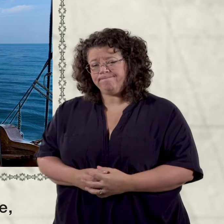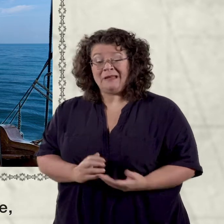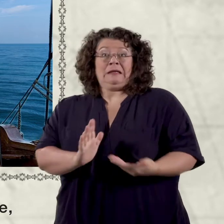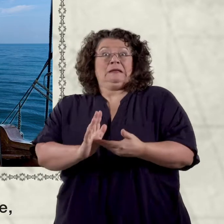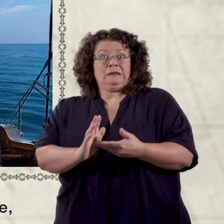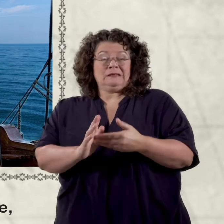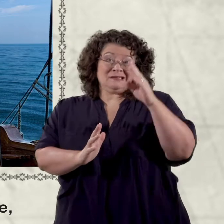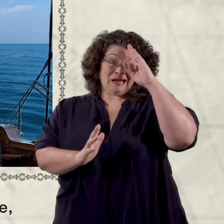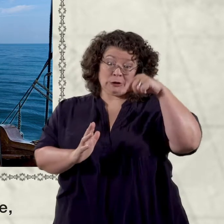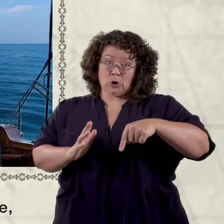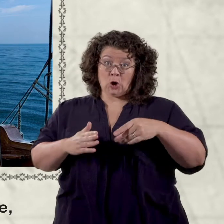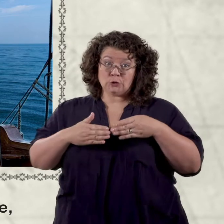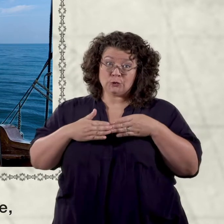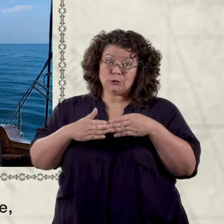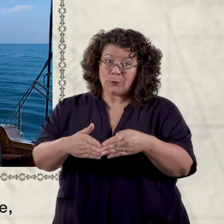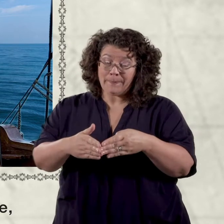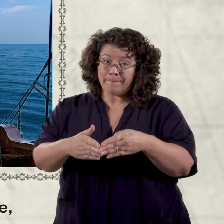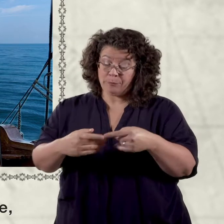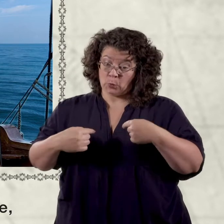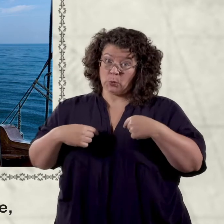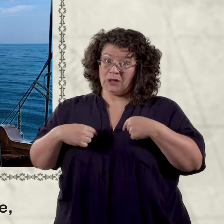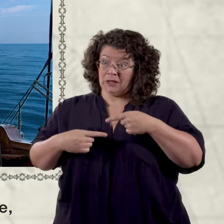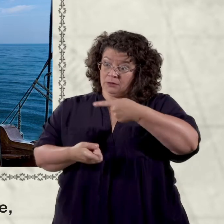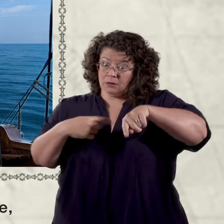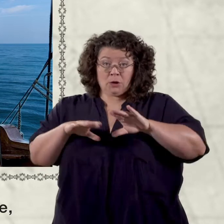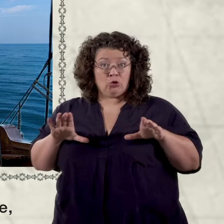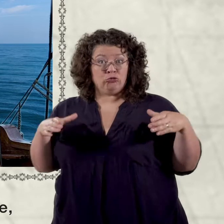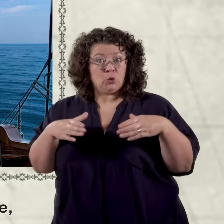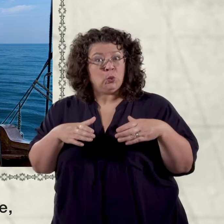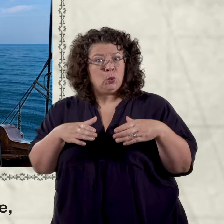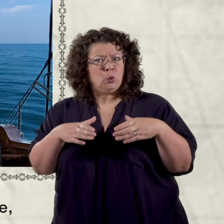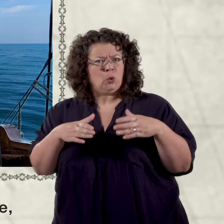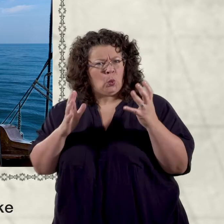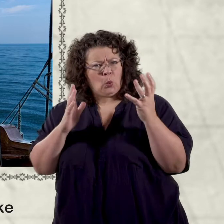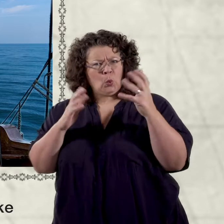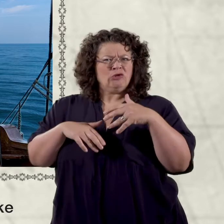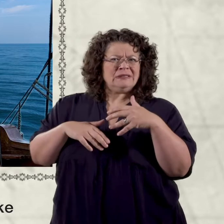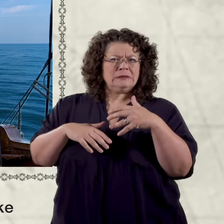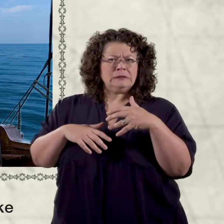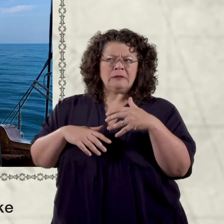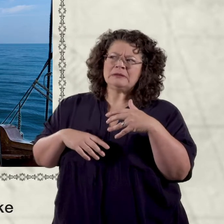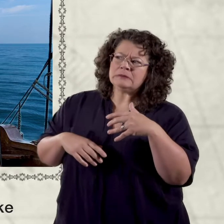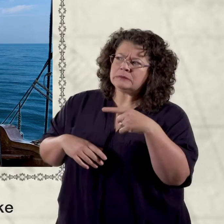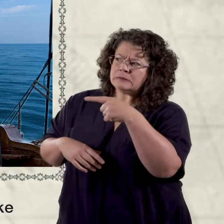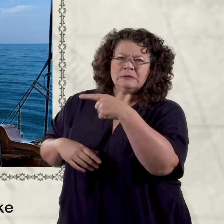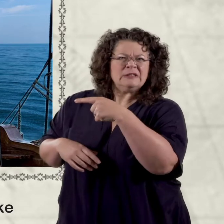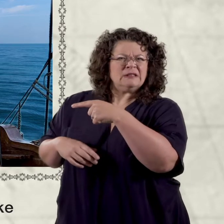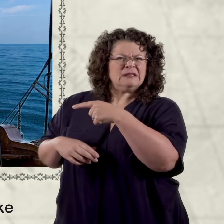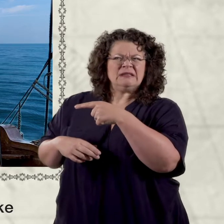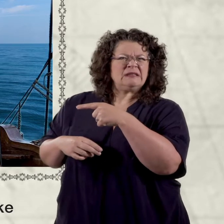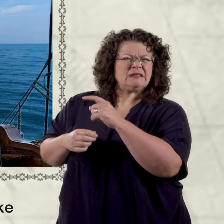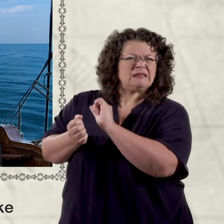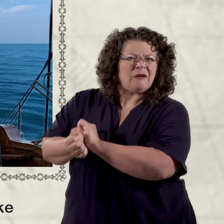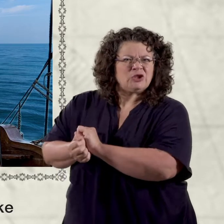There's also danger on the ship. You see, we the crew, we are worried that these savages, these